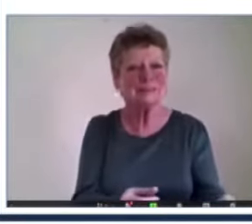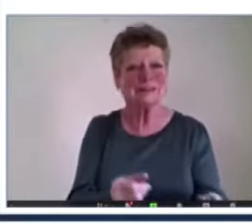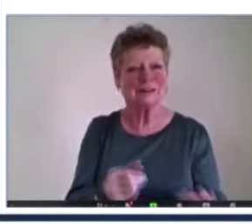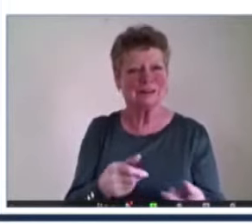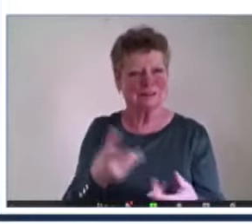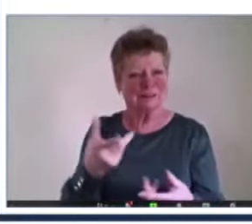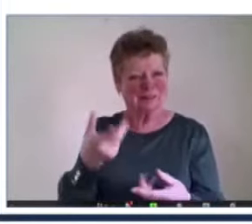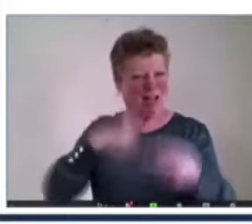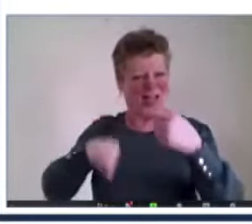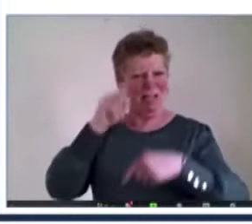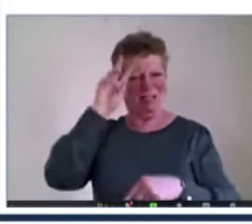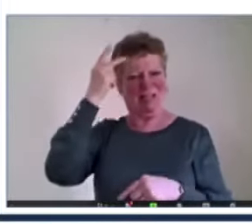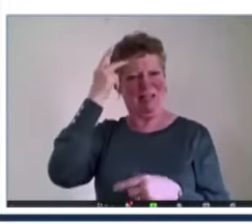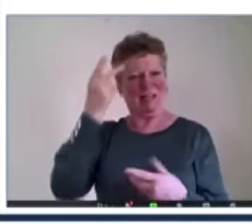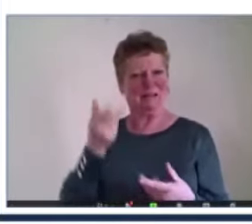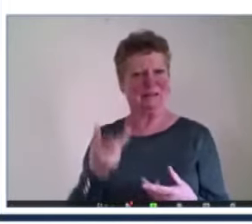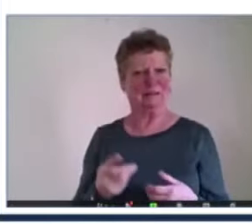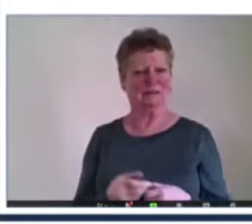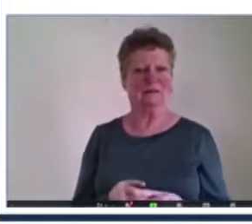a pandemic, and